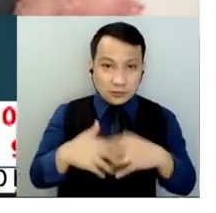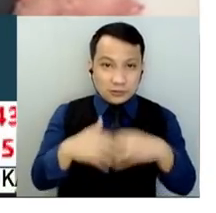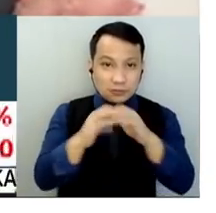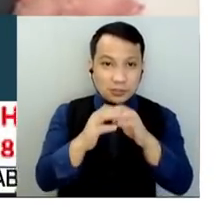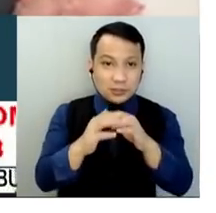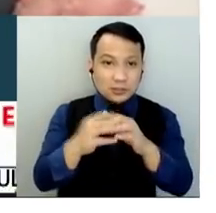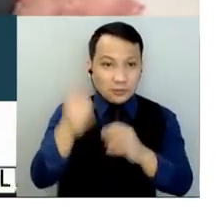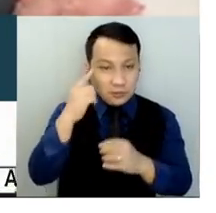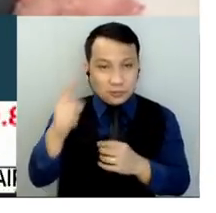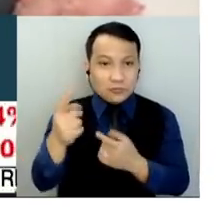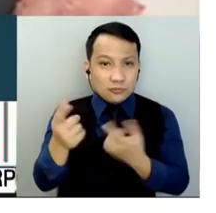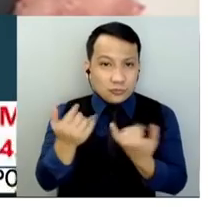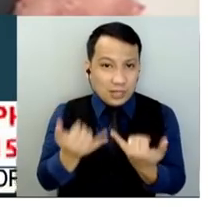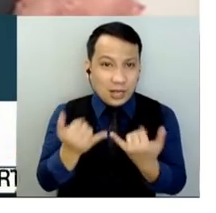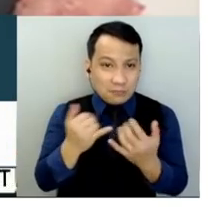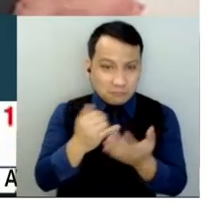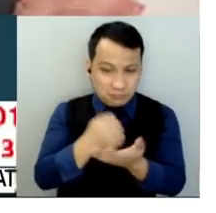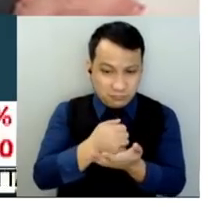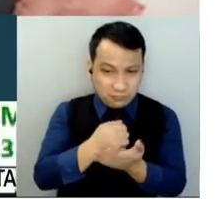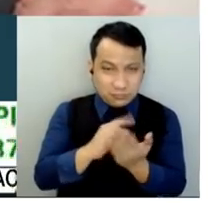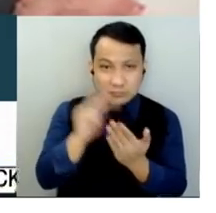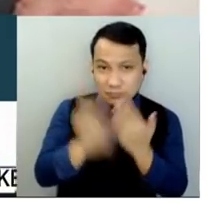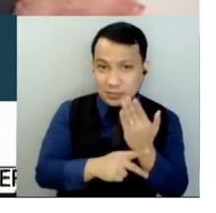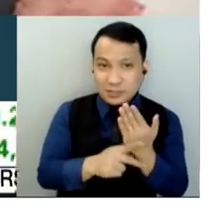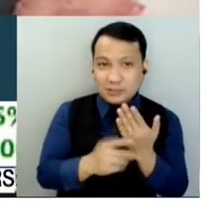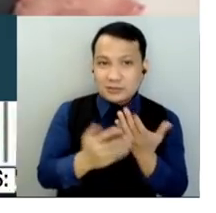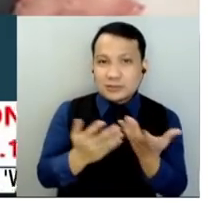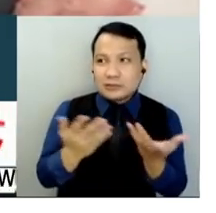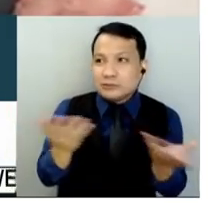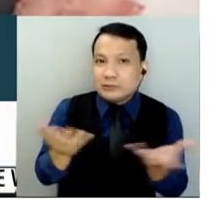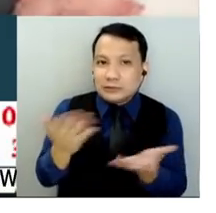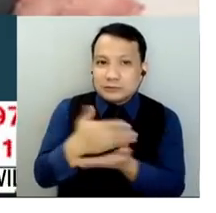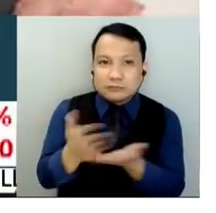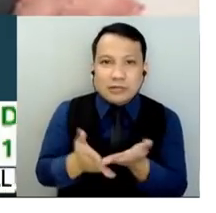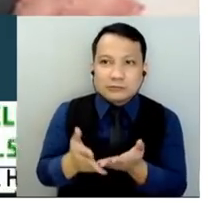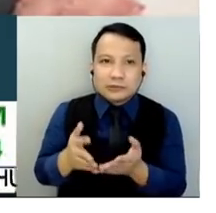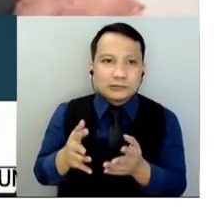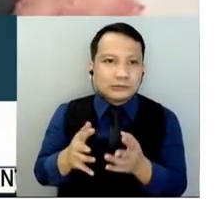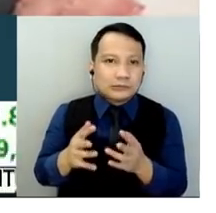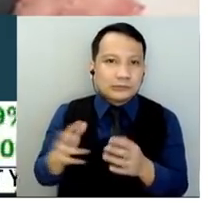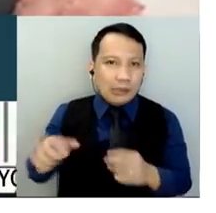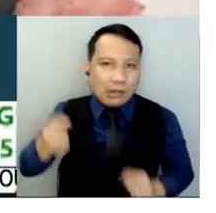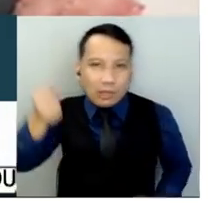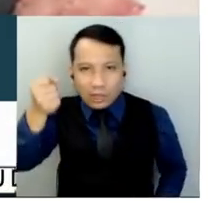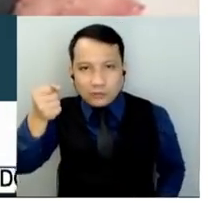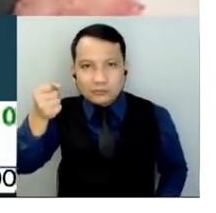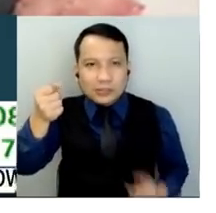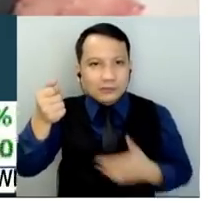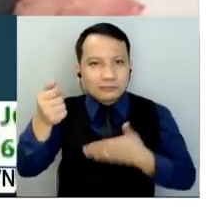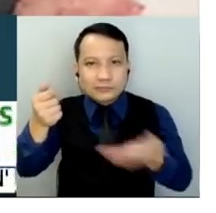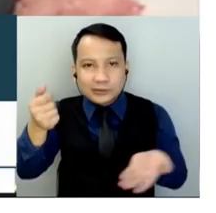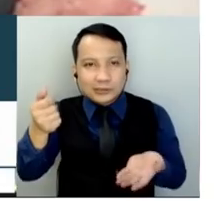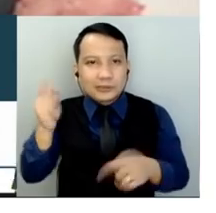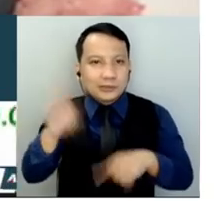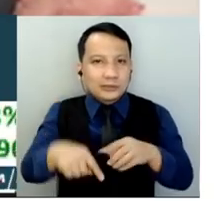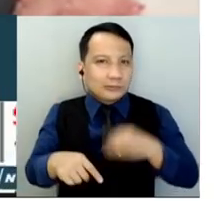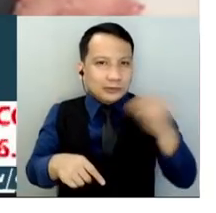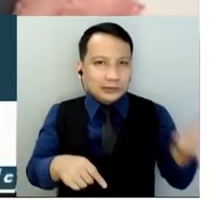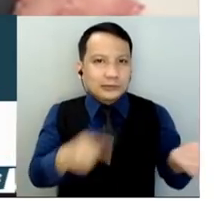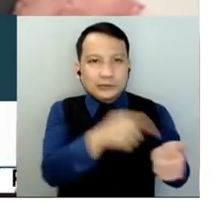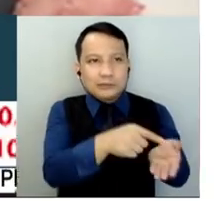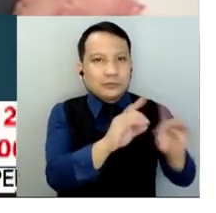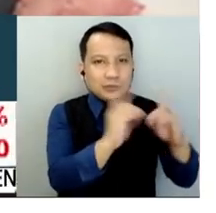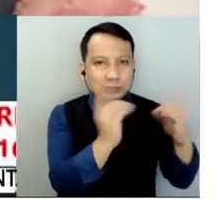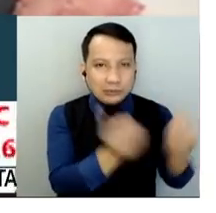for implementation, but those funds are stuck somewhere and therefore not given to the implementing